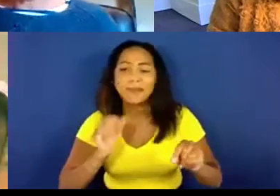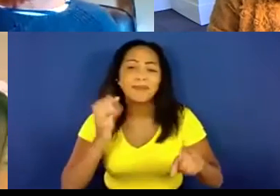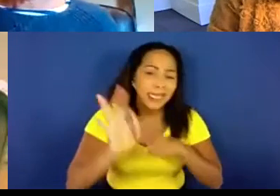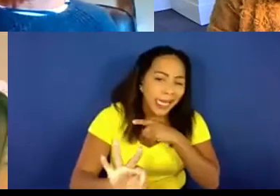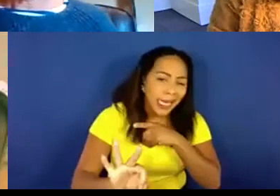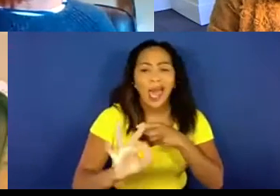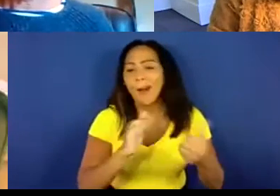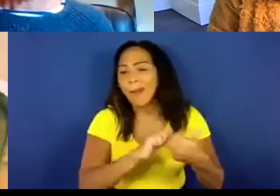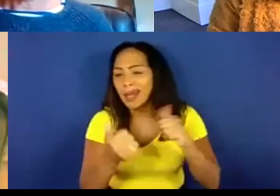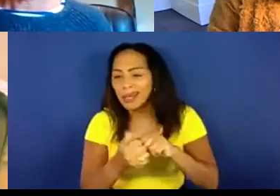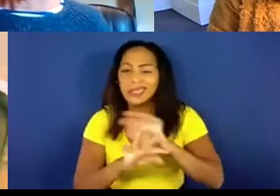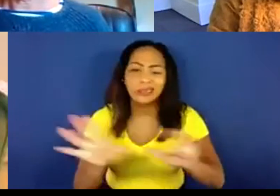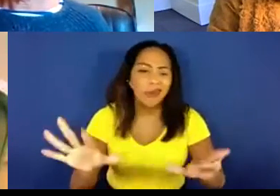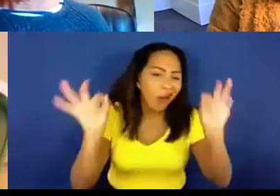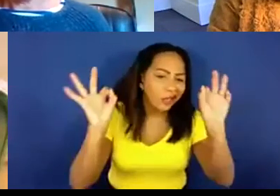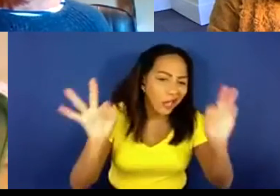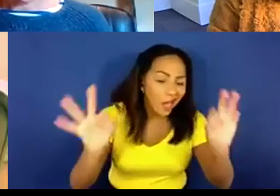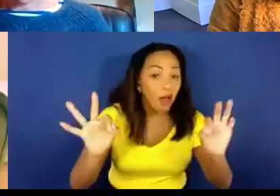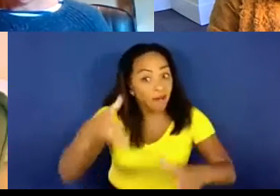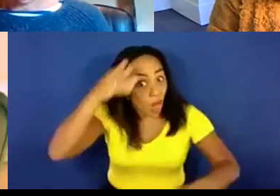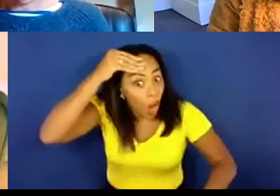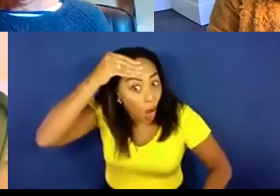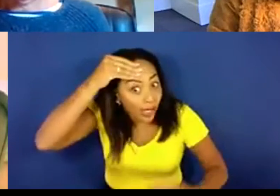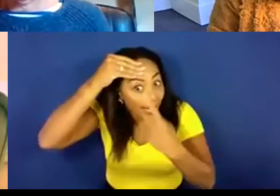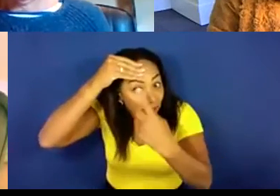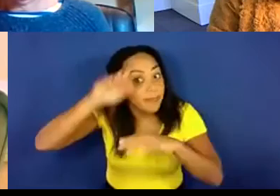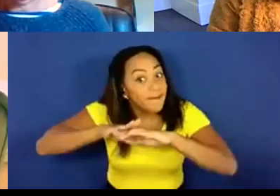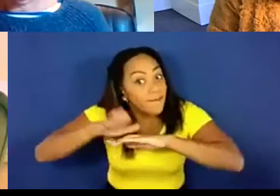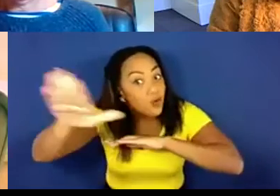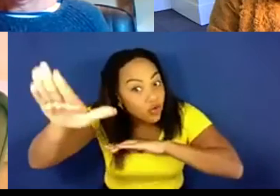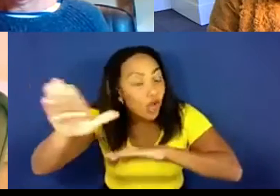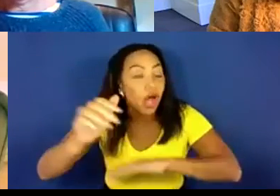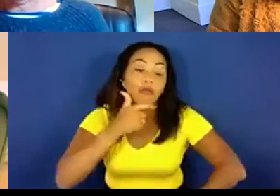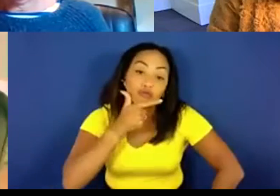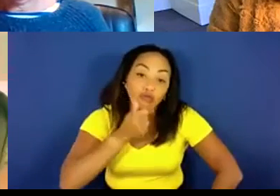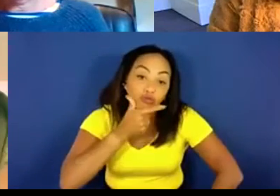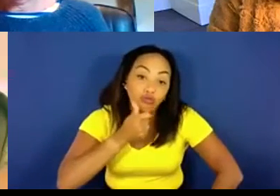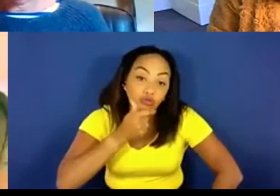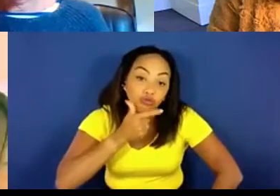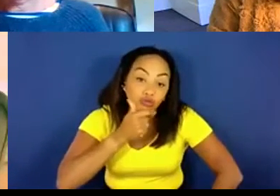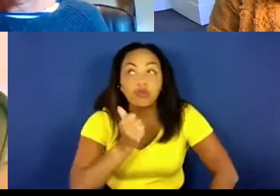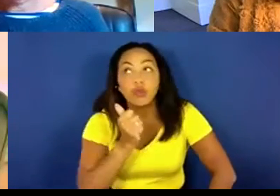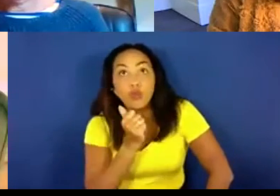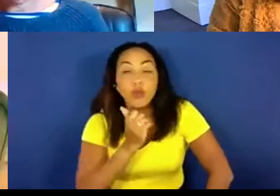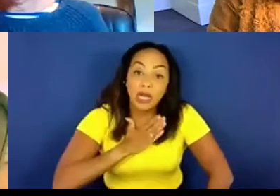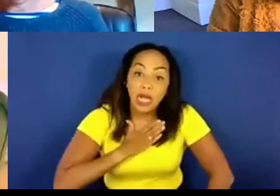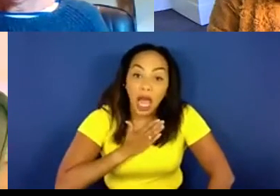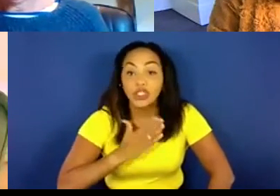learning. I think is that if we could, you know, it'd be open to the various different voice and influence